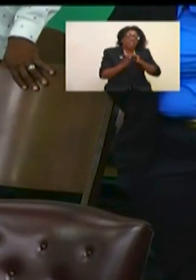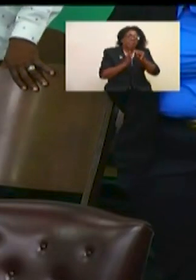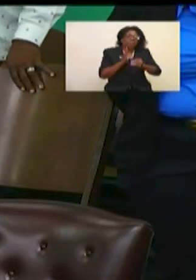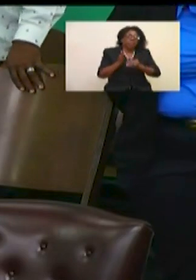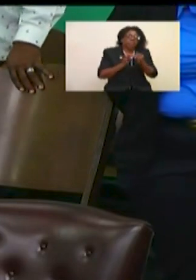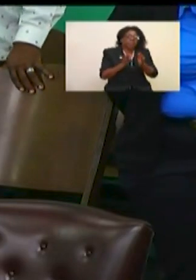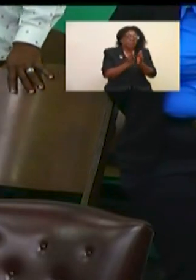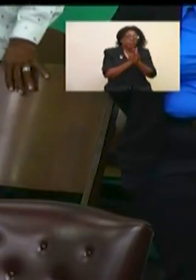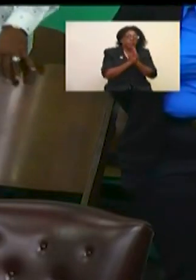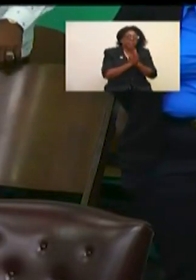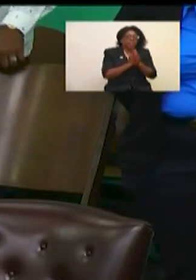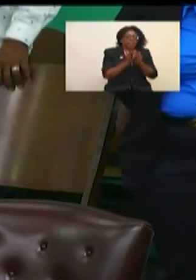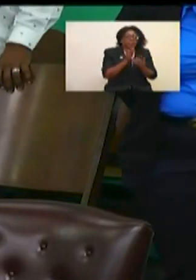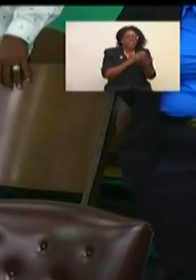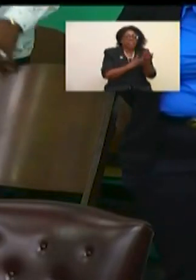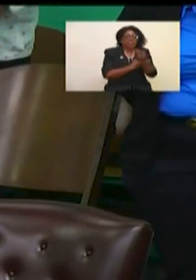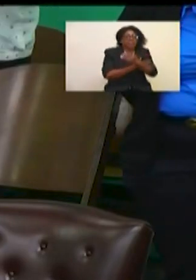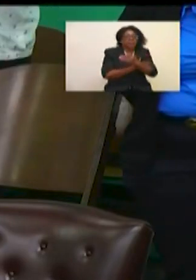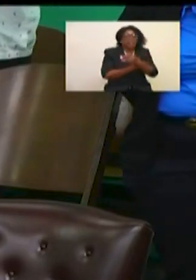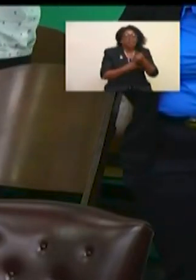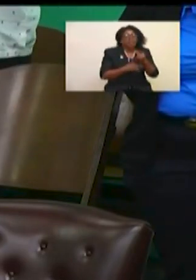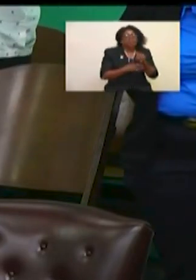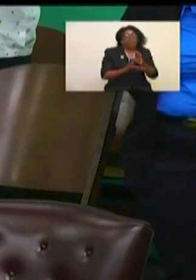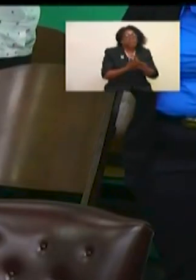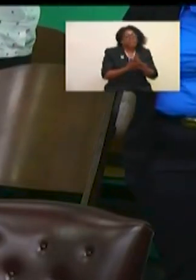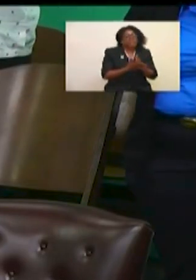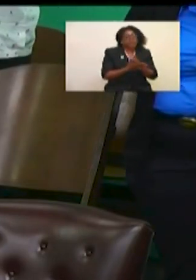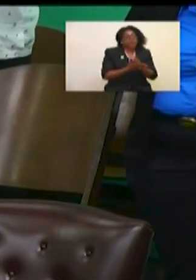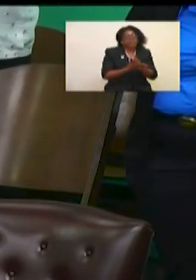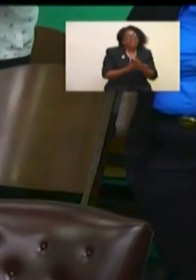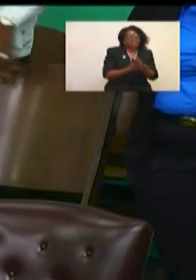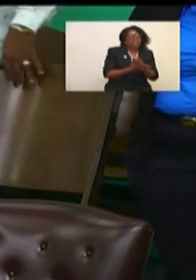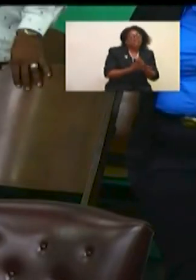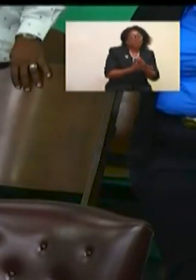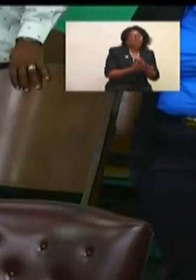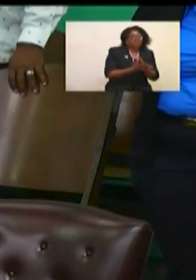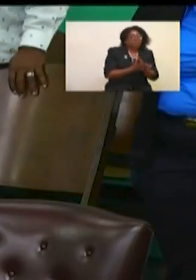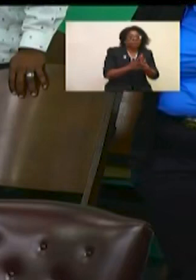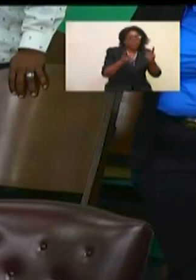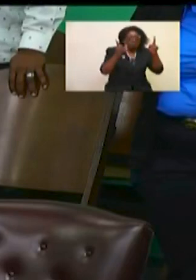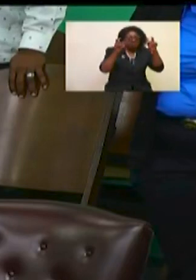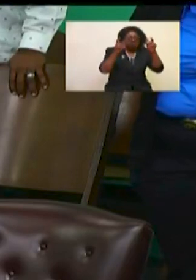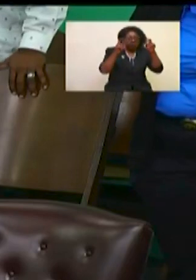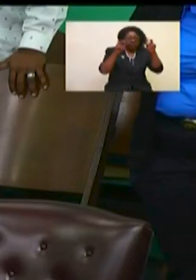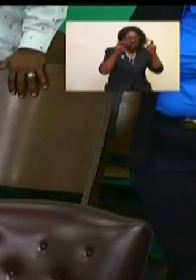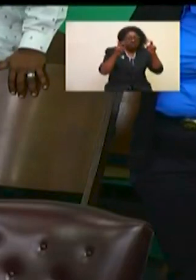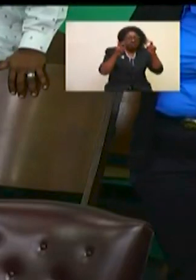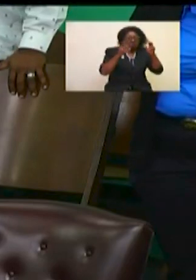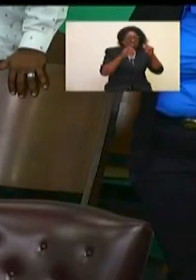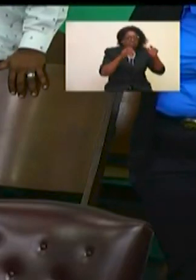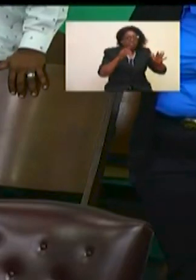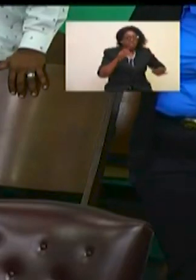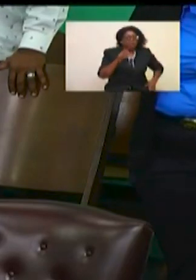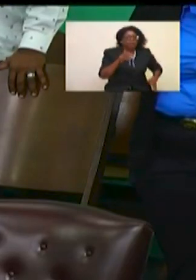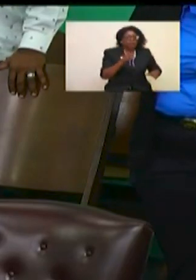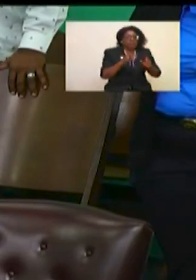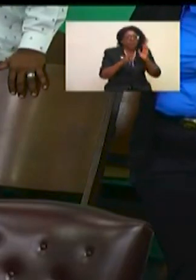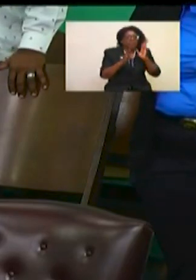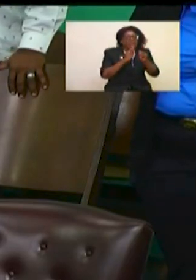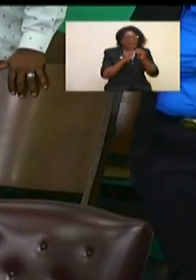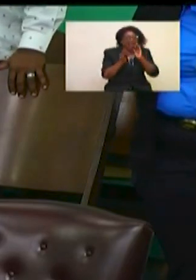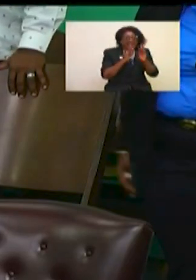Impact devotional segment today, I'll be sharing a devotional entitled, "Dogs Don't Bark at Parked